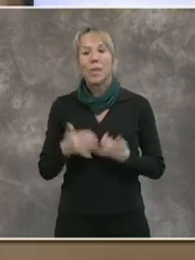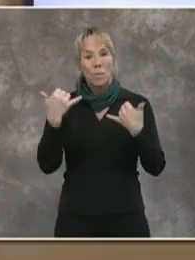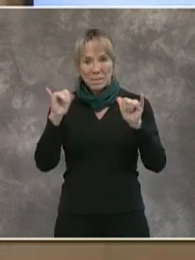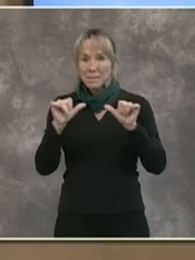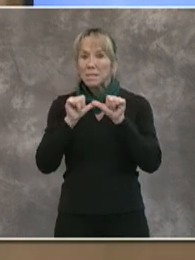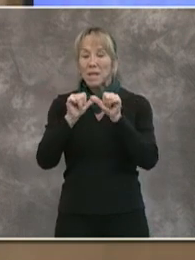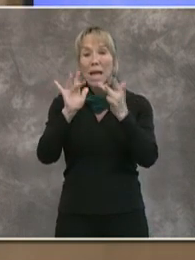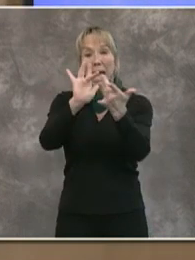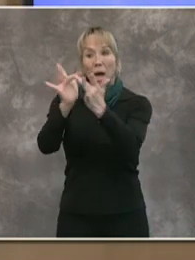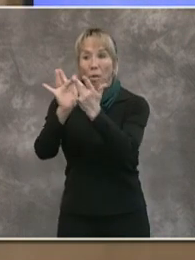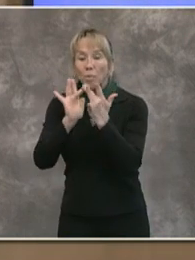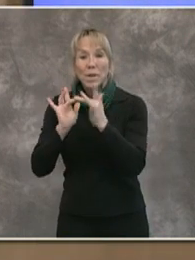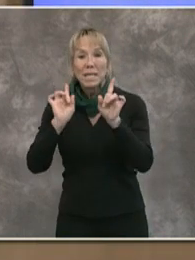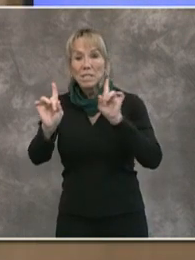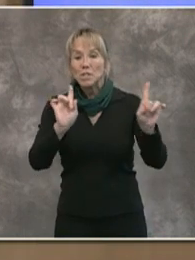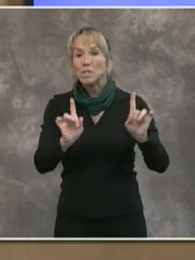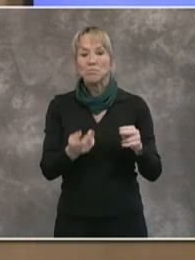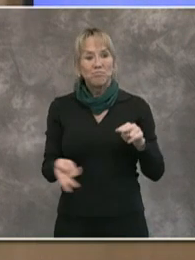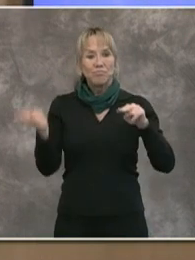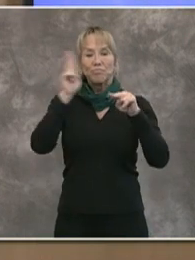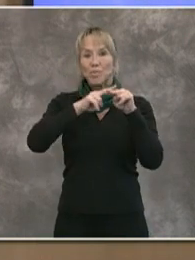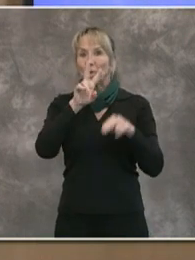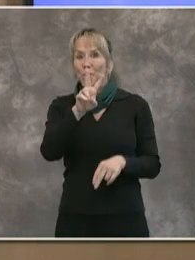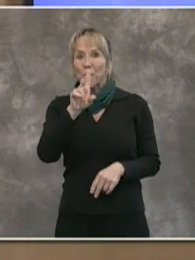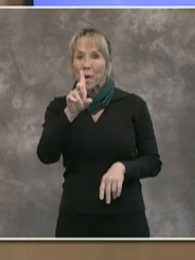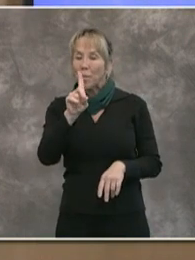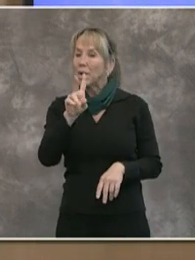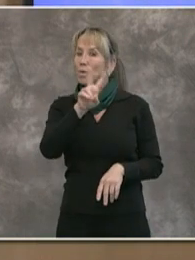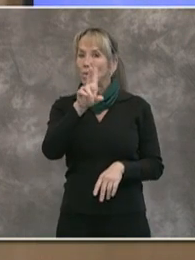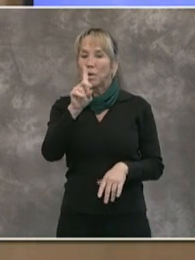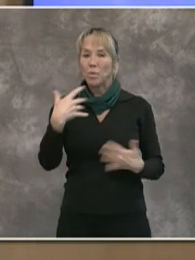continue. Increase in 211 calls. 211